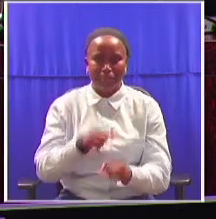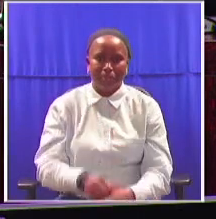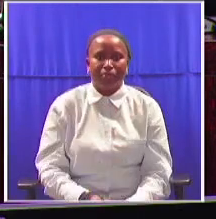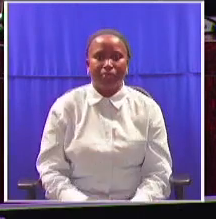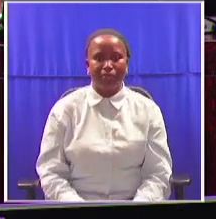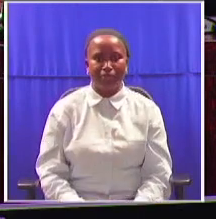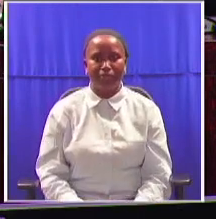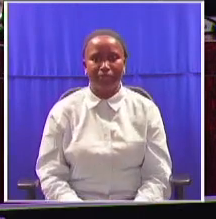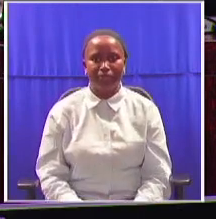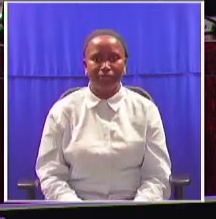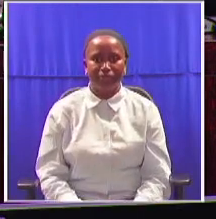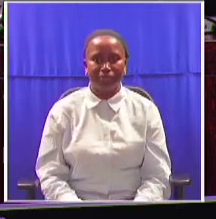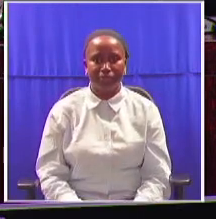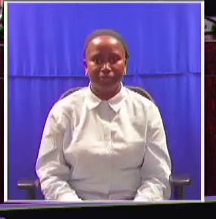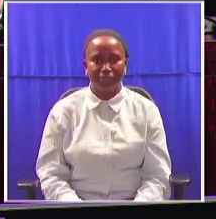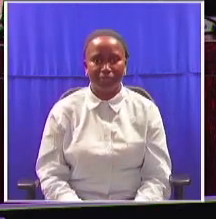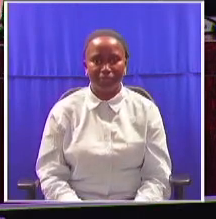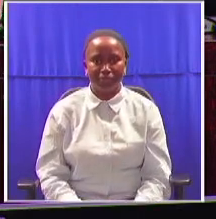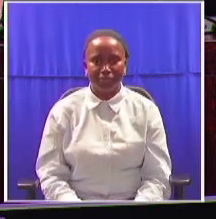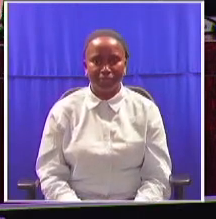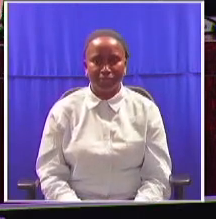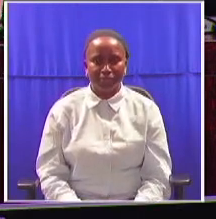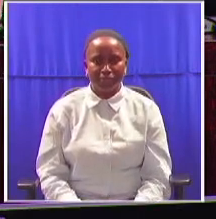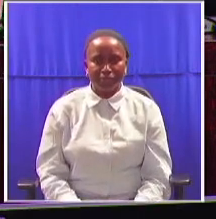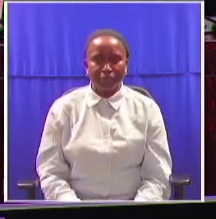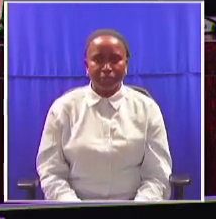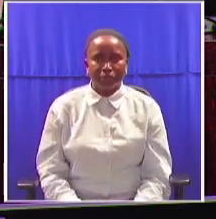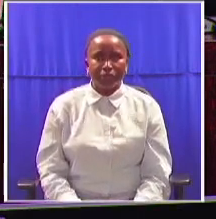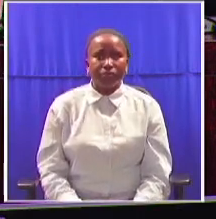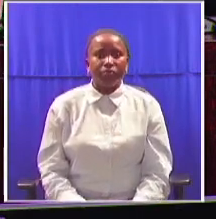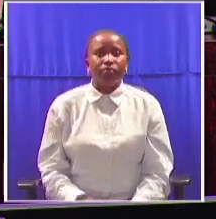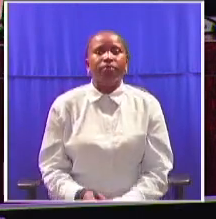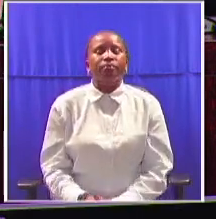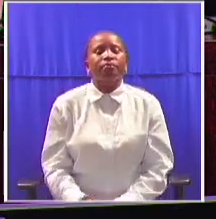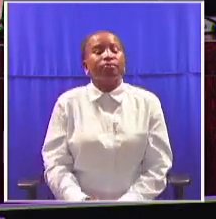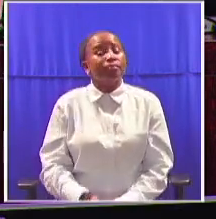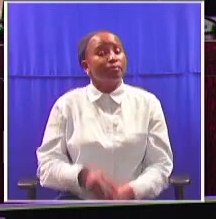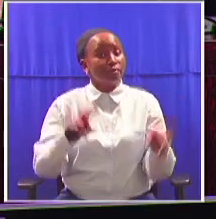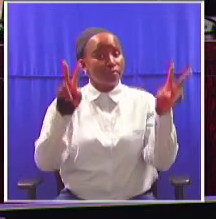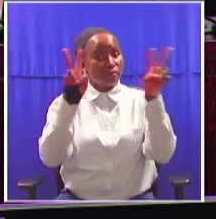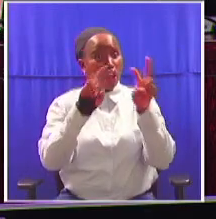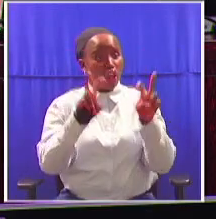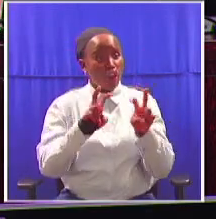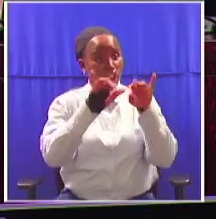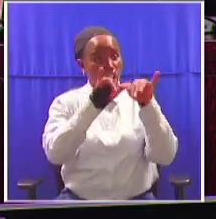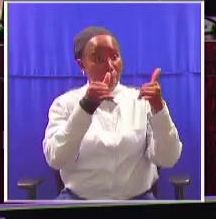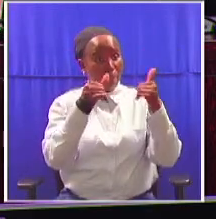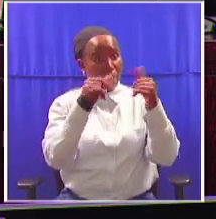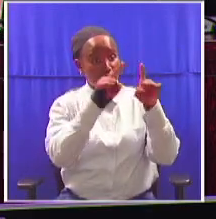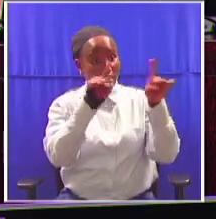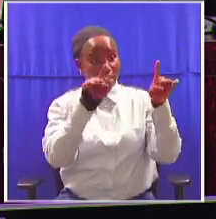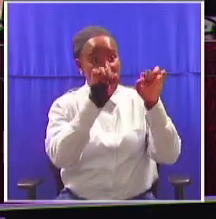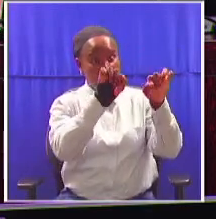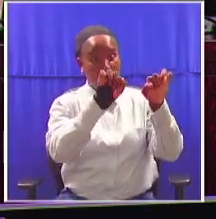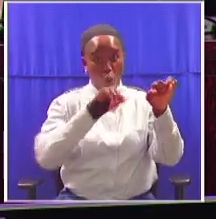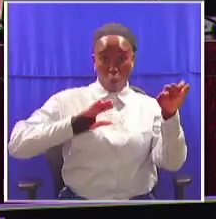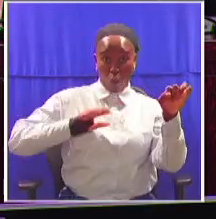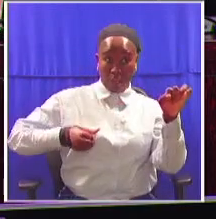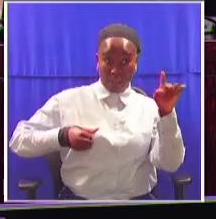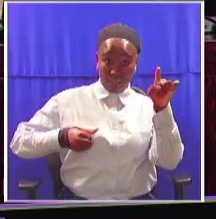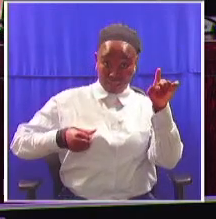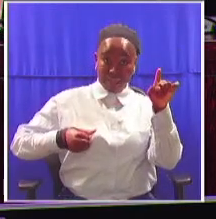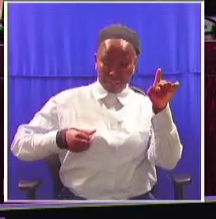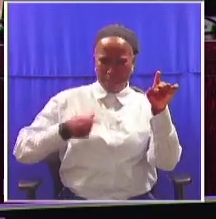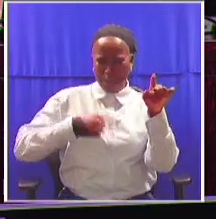S. They are generating energy as women. I have also met a number of